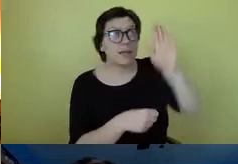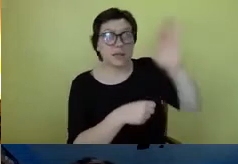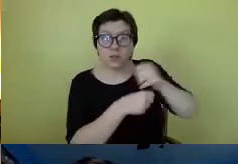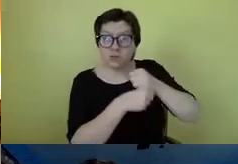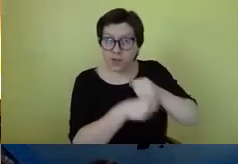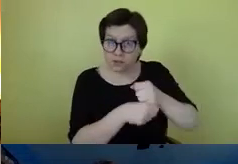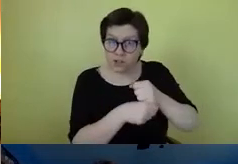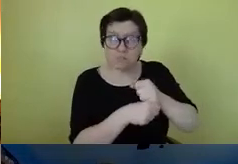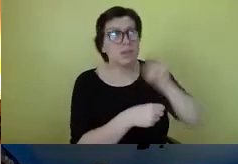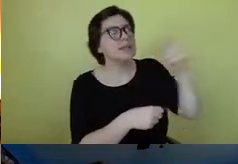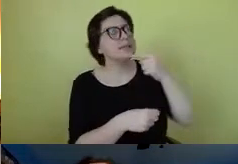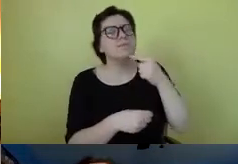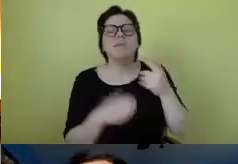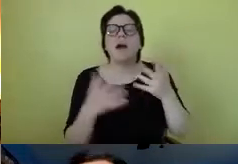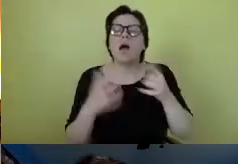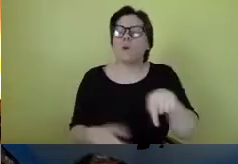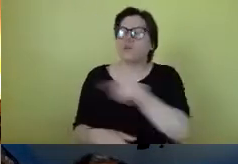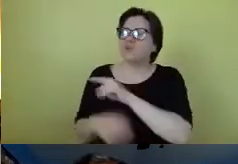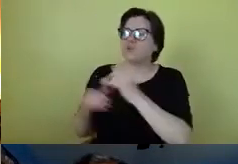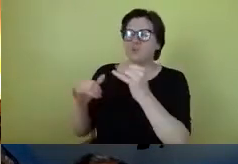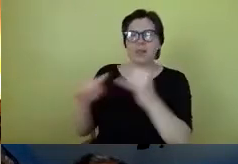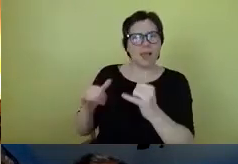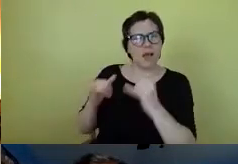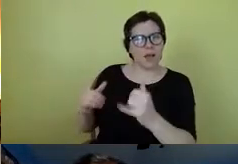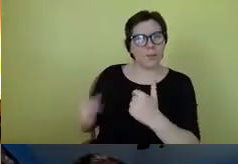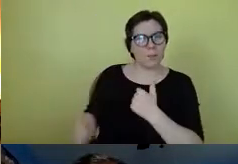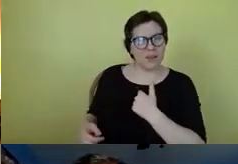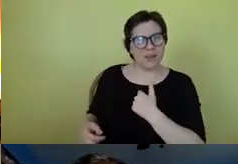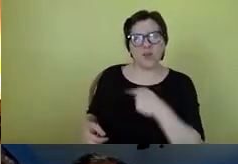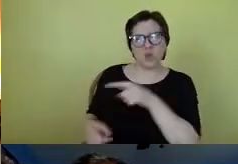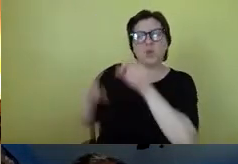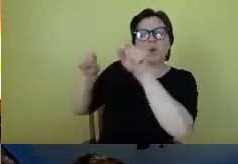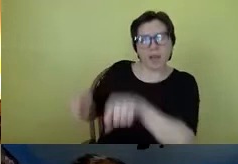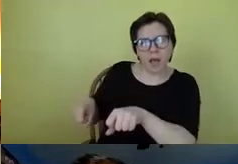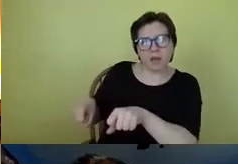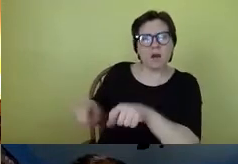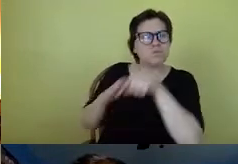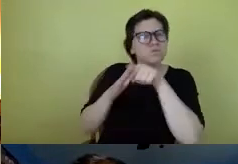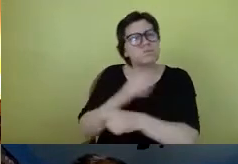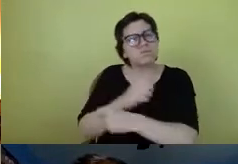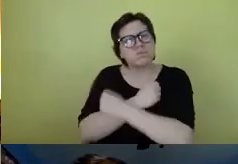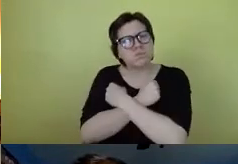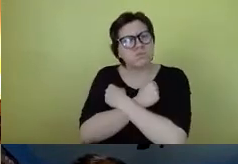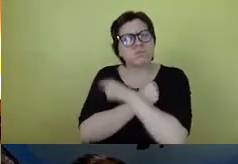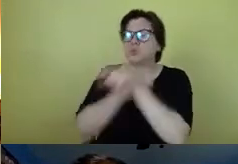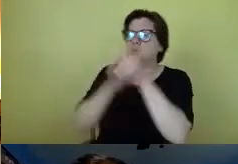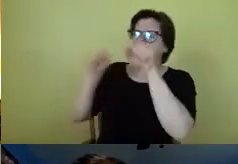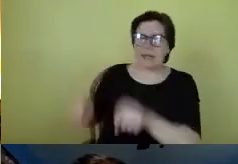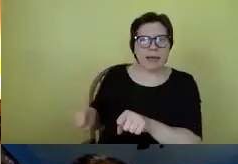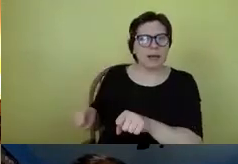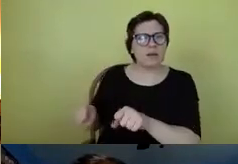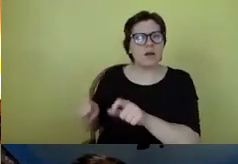He said, I want you to be like Me, capable of great love, capable of